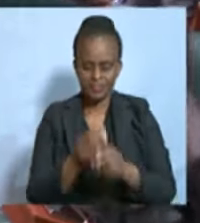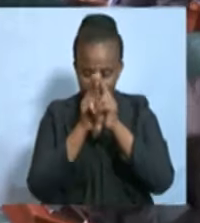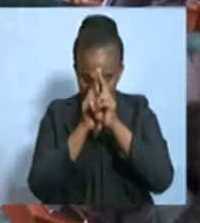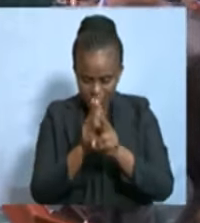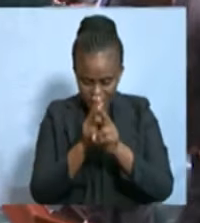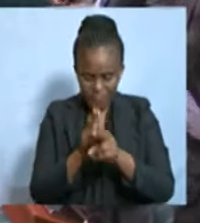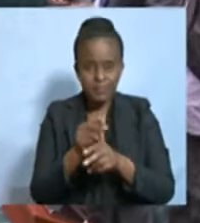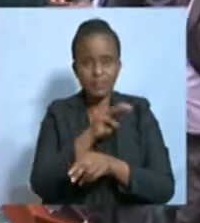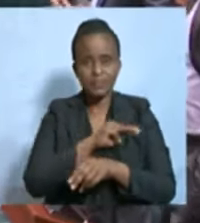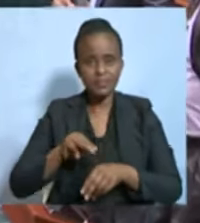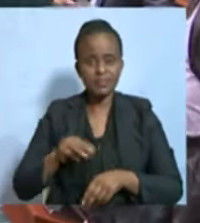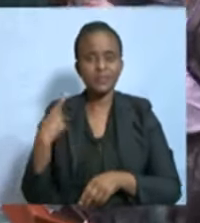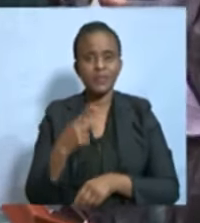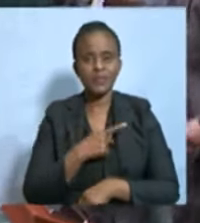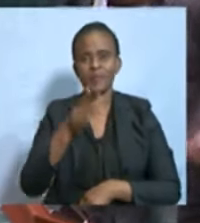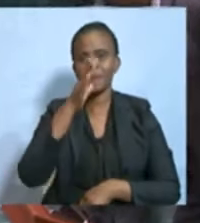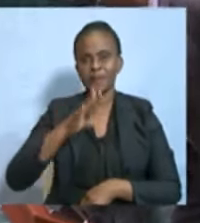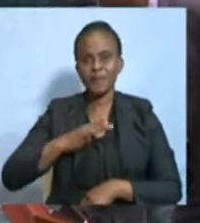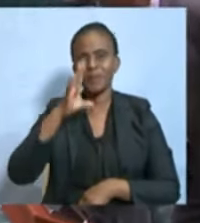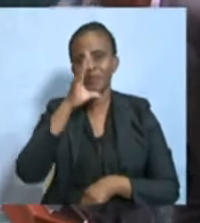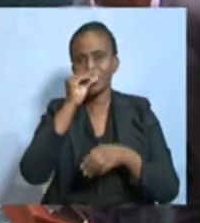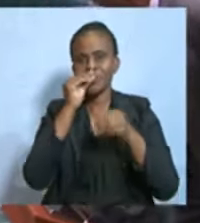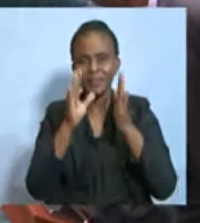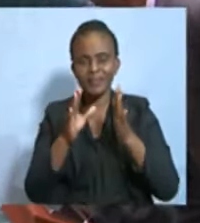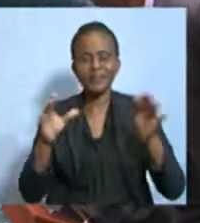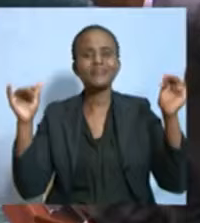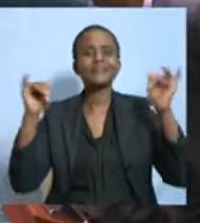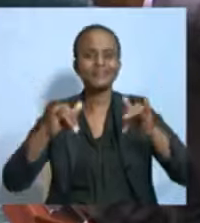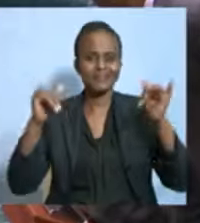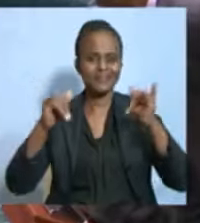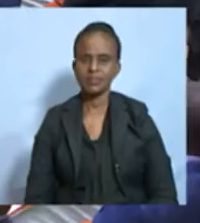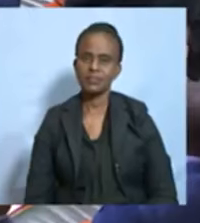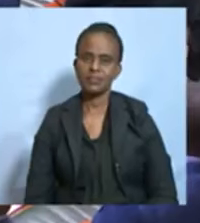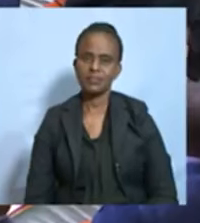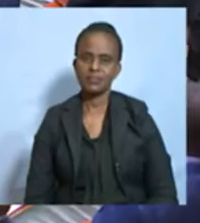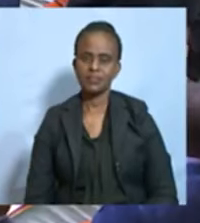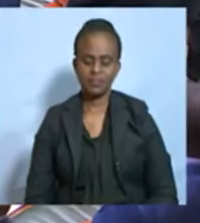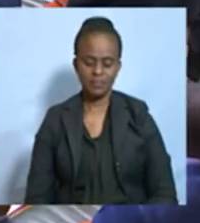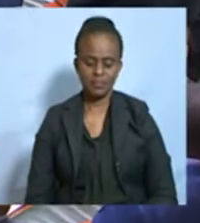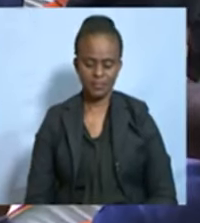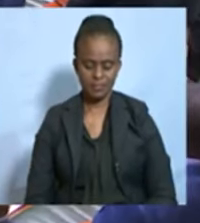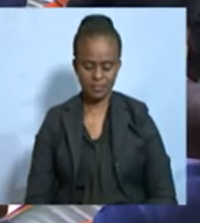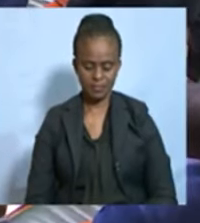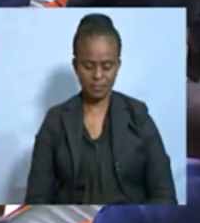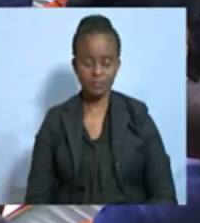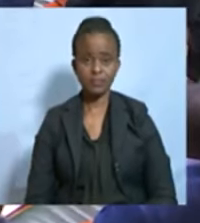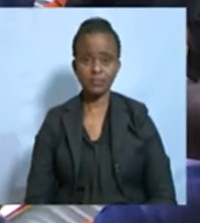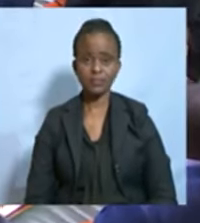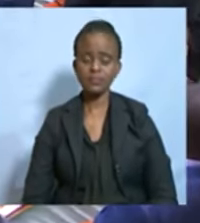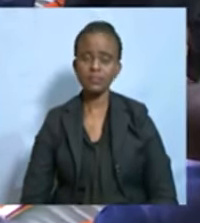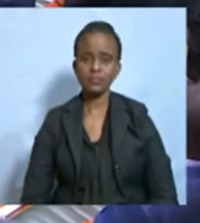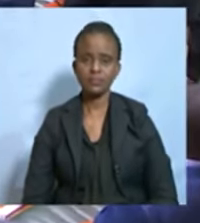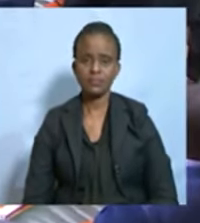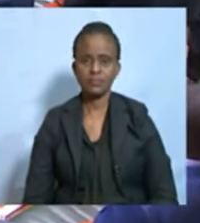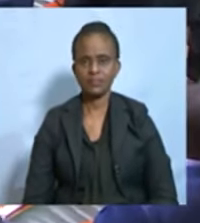Honourable Members of Parliament, Madam Speaker. Every Friday, the people's representatives in the National Assembly of Zambia are